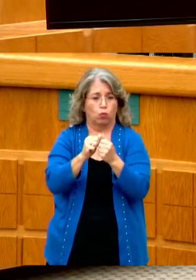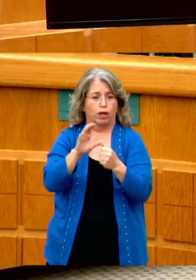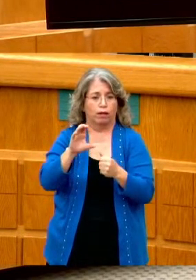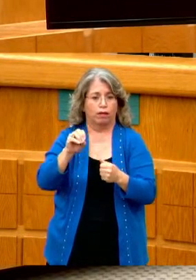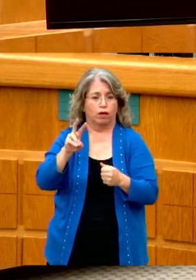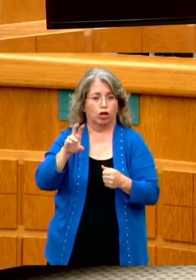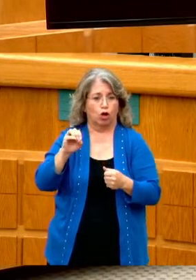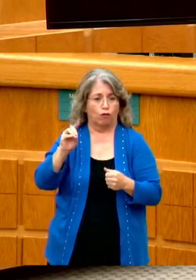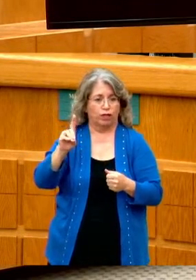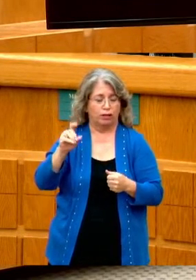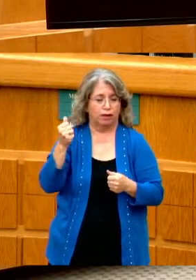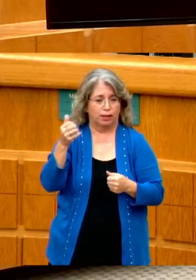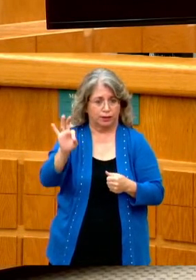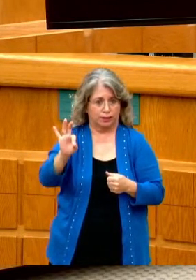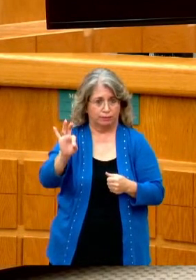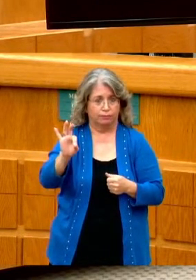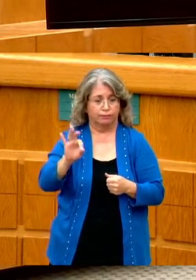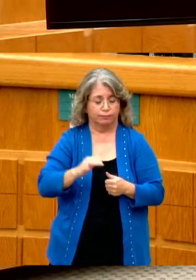Next slide.